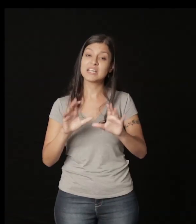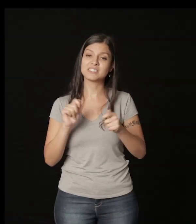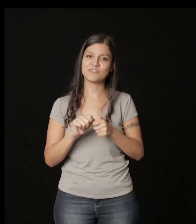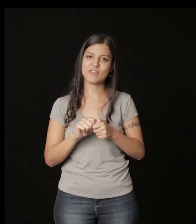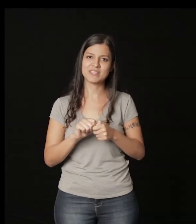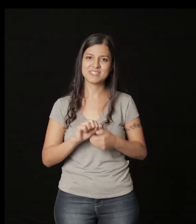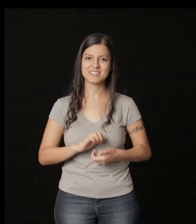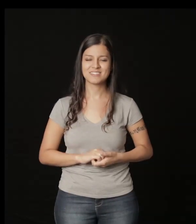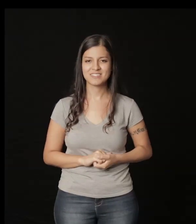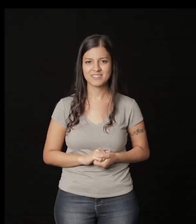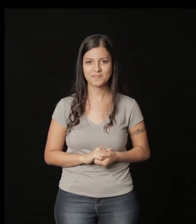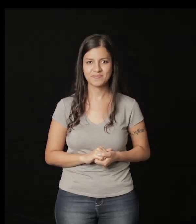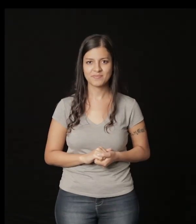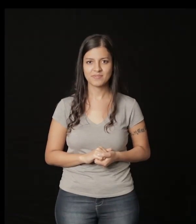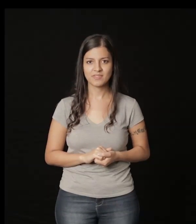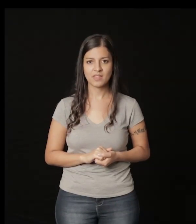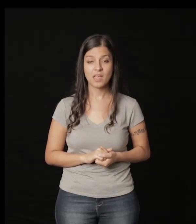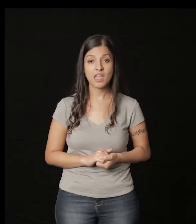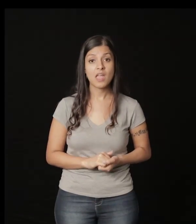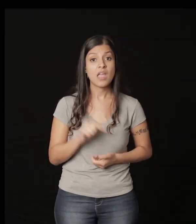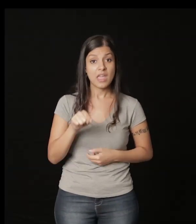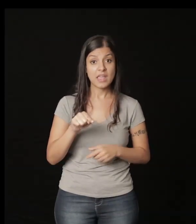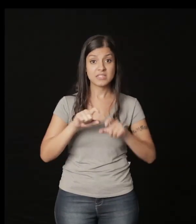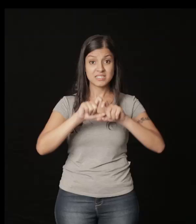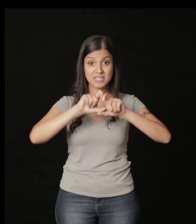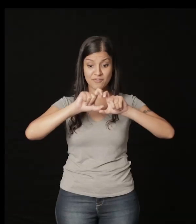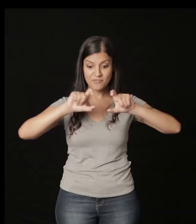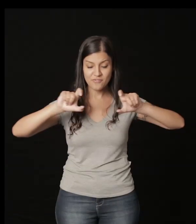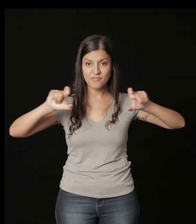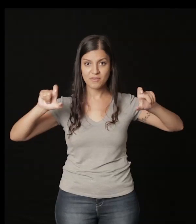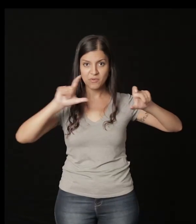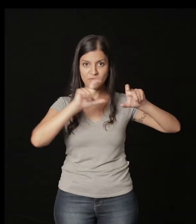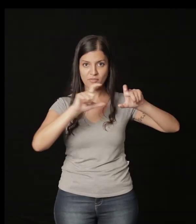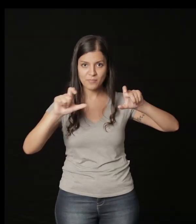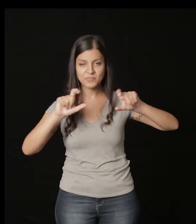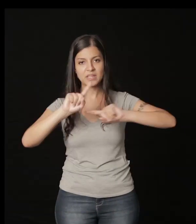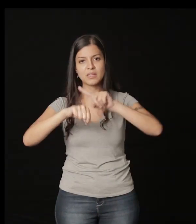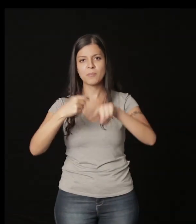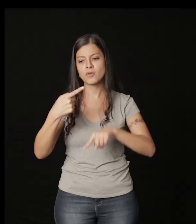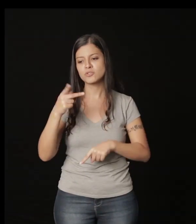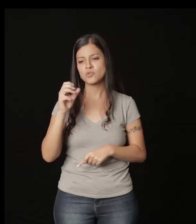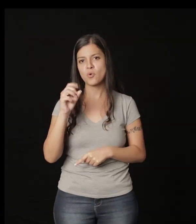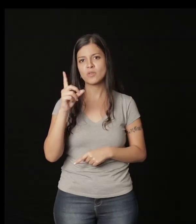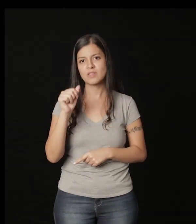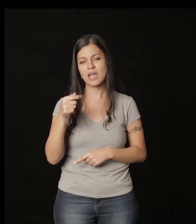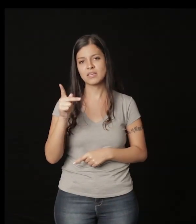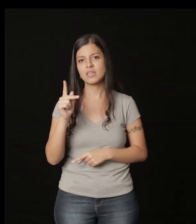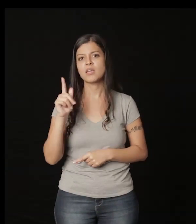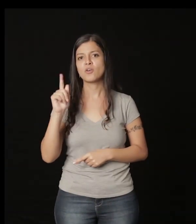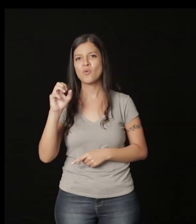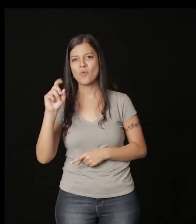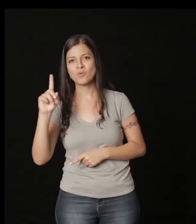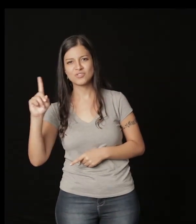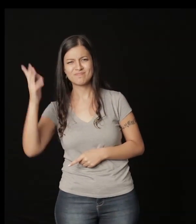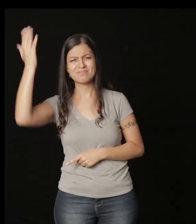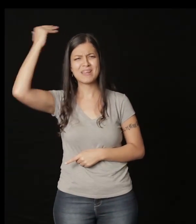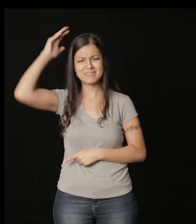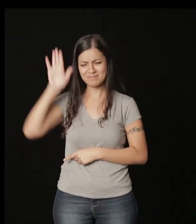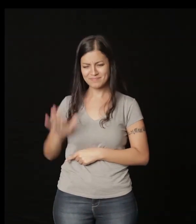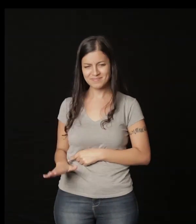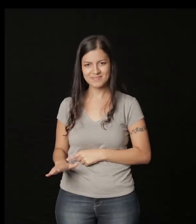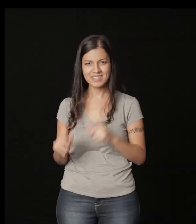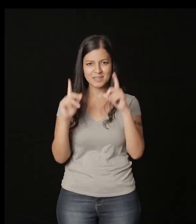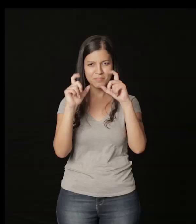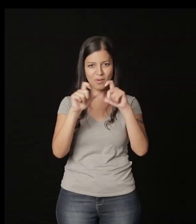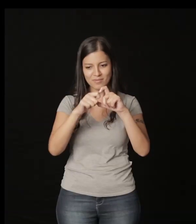was a film that it was the beginning of a film that in the end became Kodak Gold, which is the